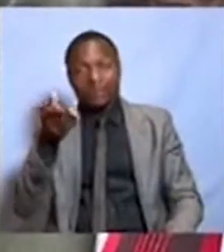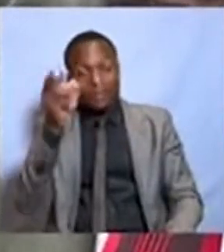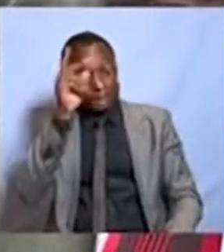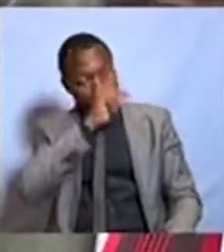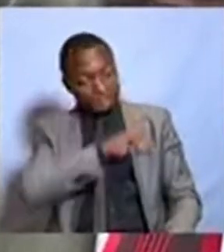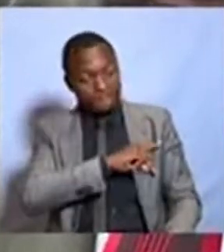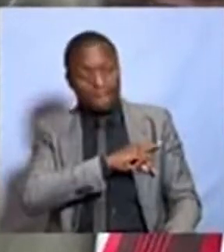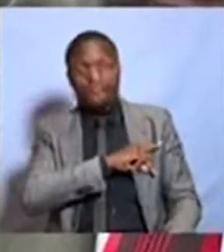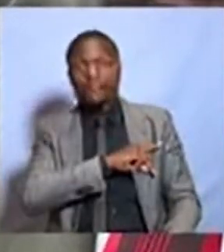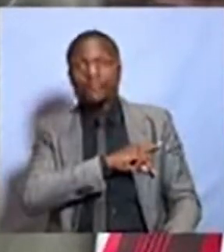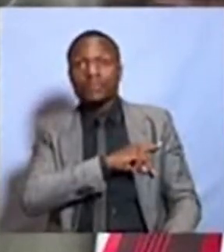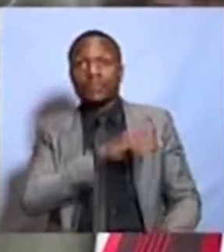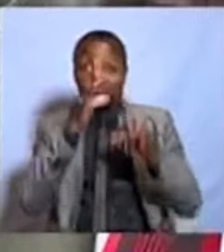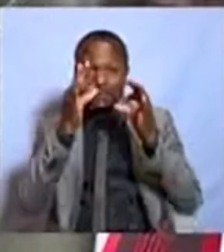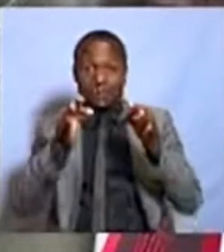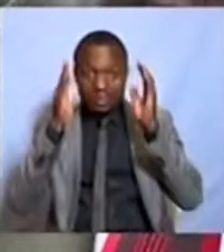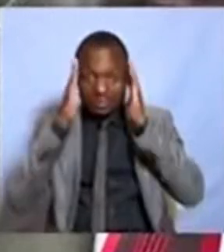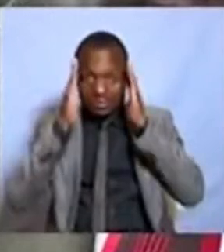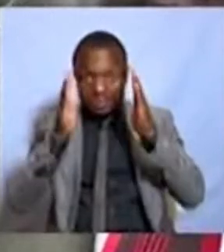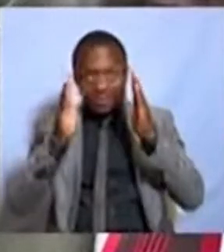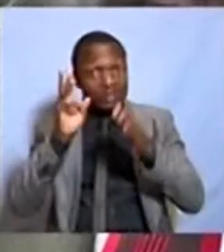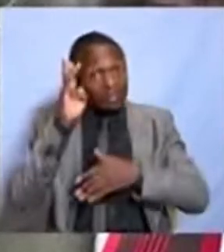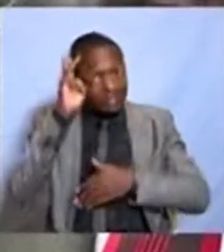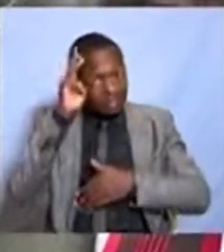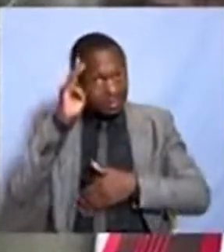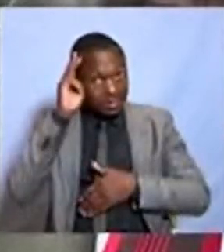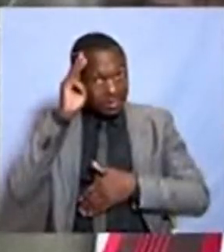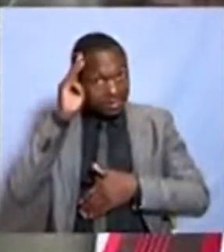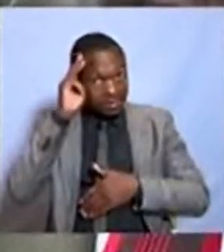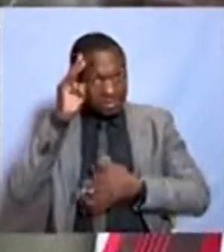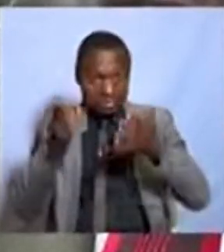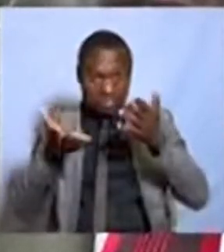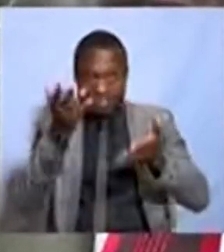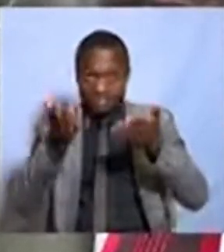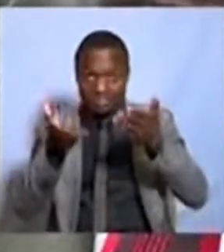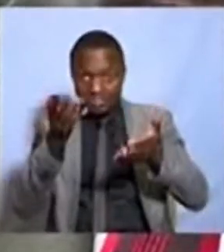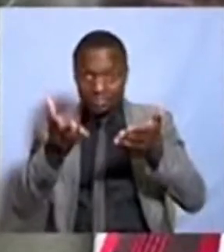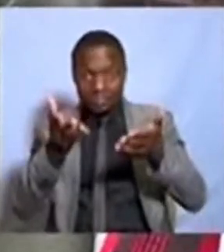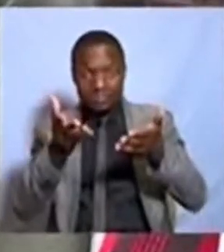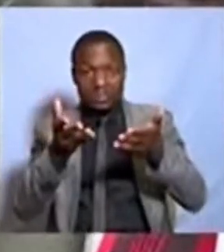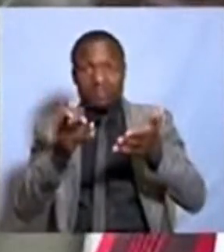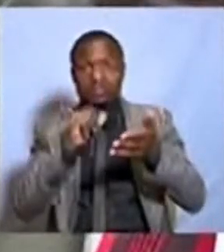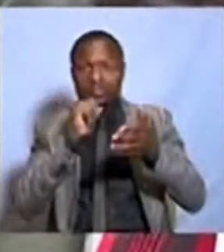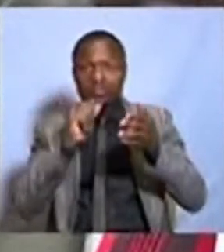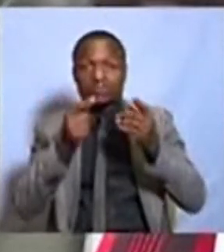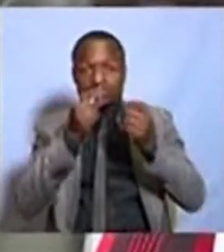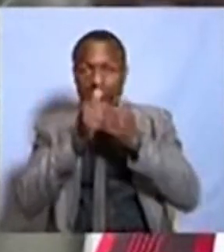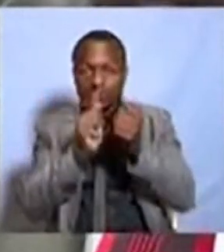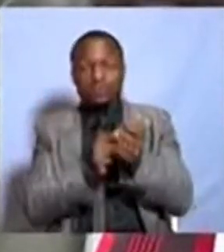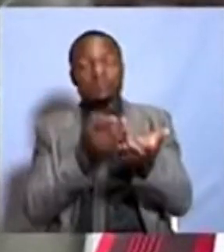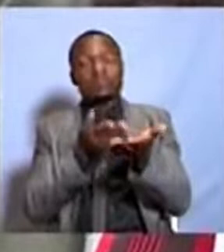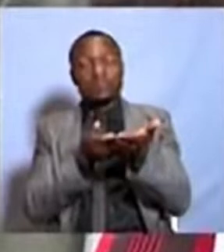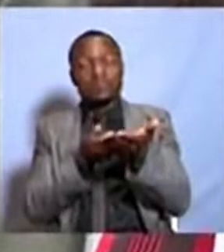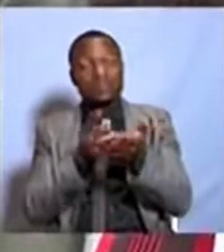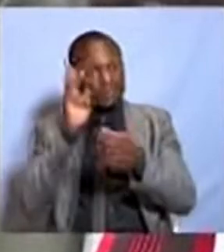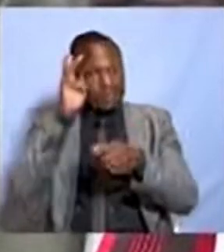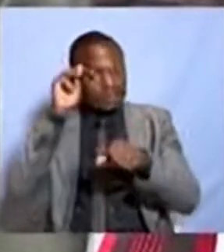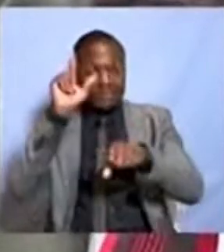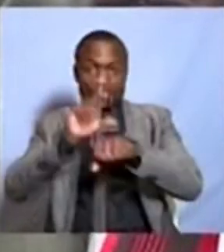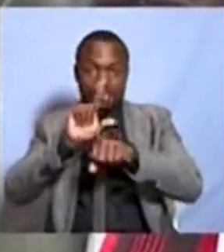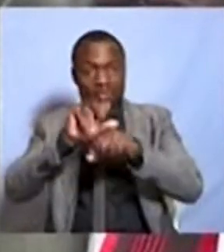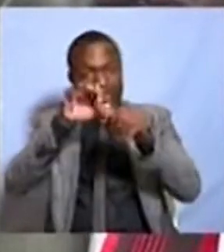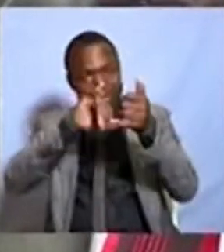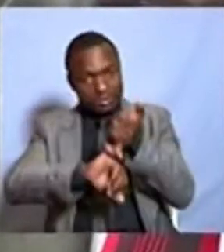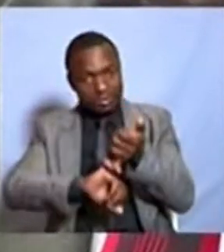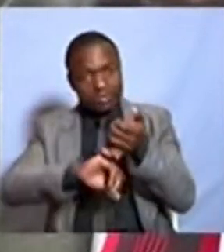instance. If you had focused on the ministry, you would have maybe eliminated that, because they fall under the Ministry of Labor and Social Security. But the idea